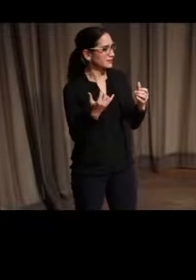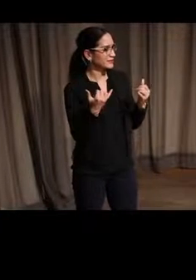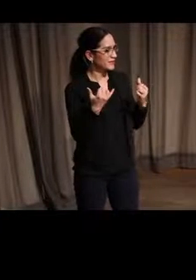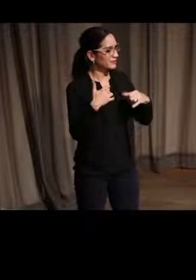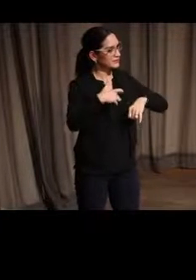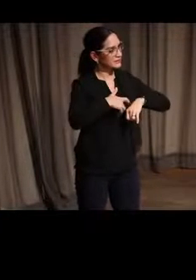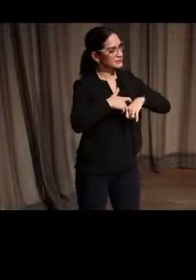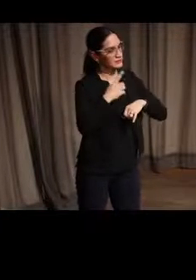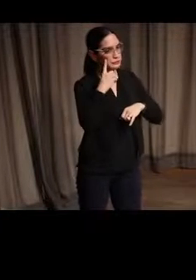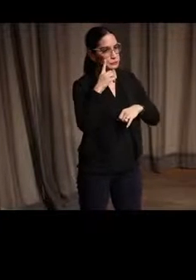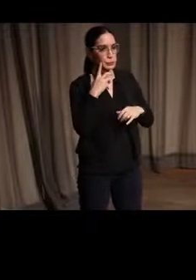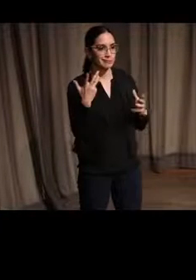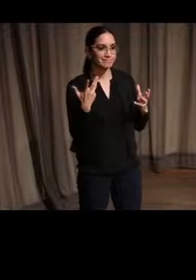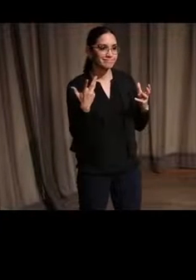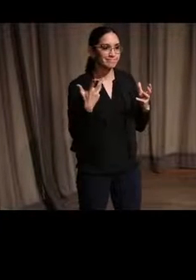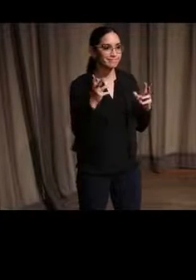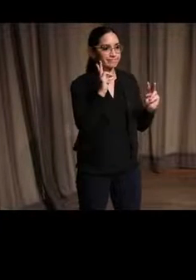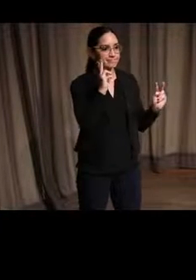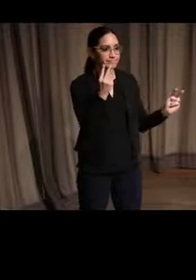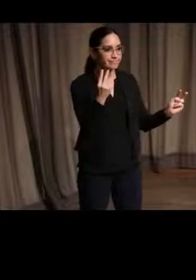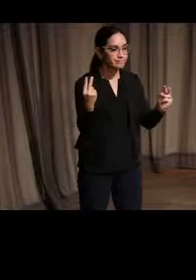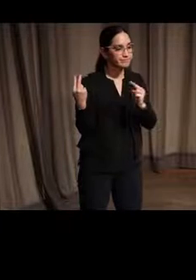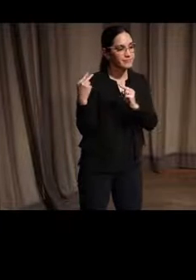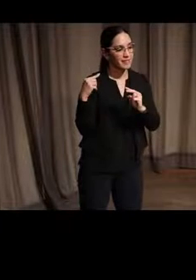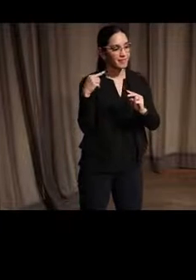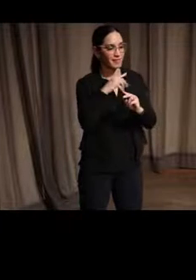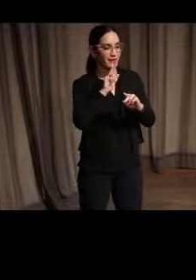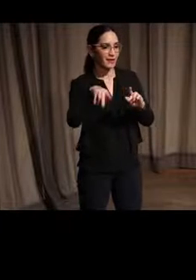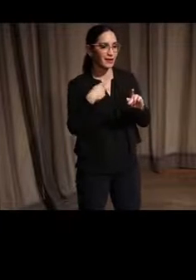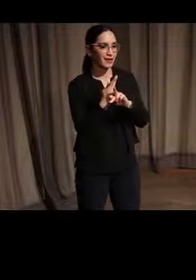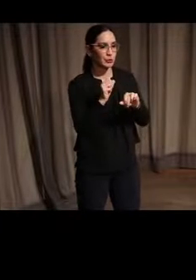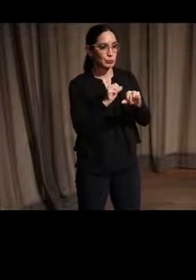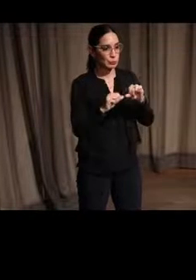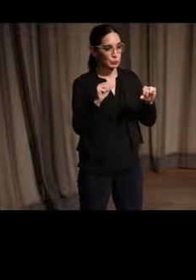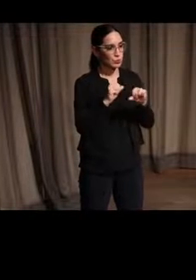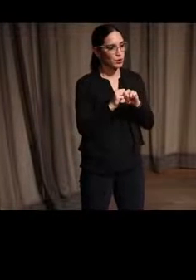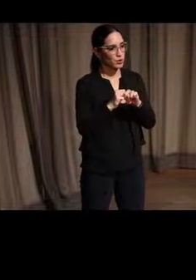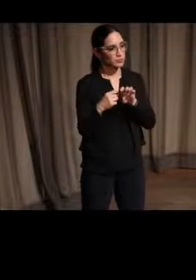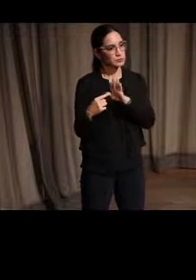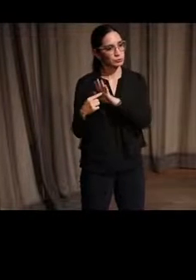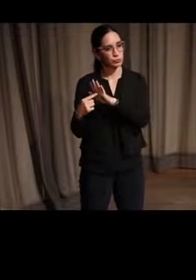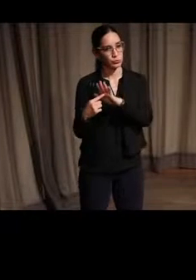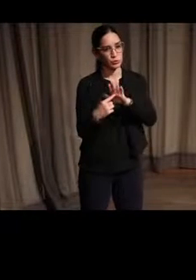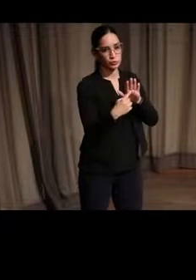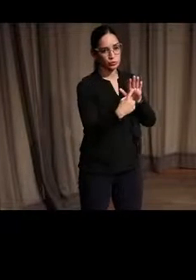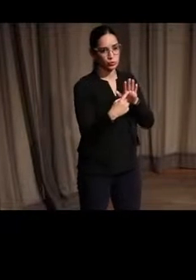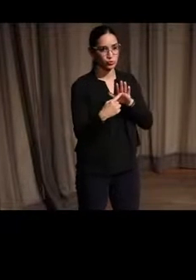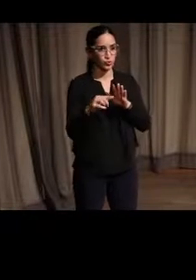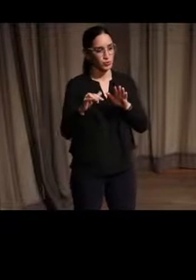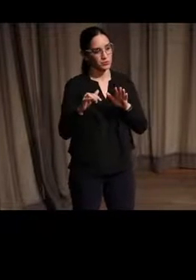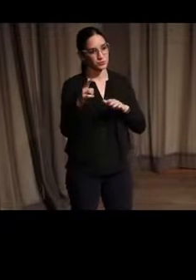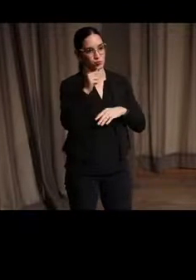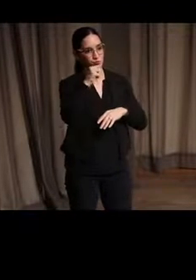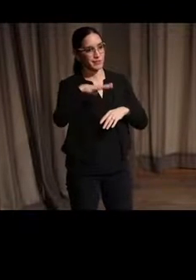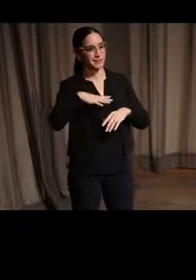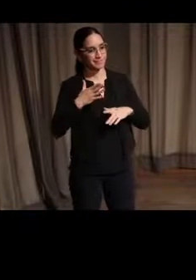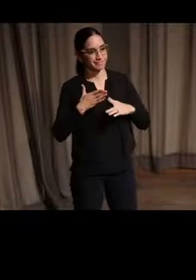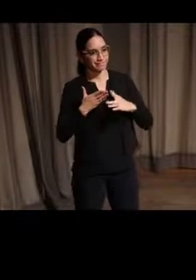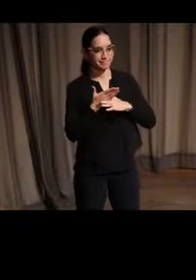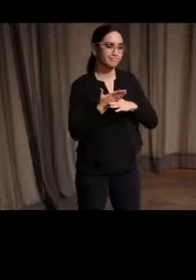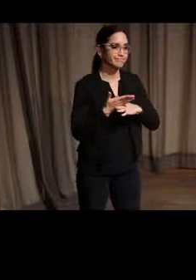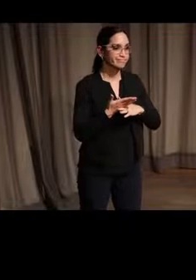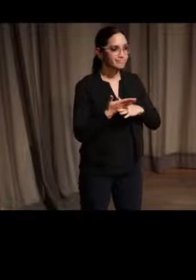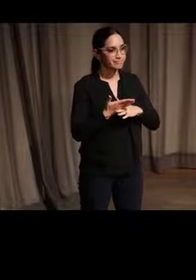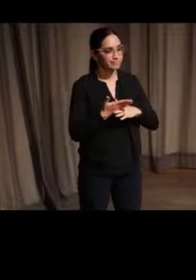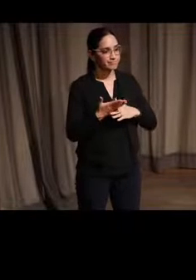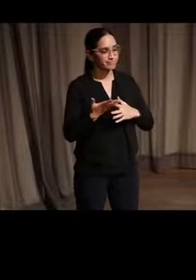moment to reflect on this work that in a way also references we break through, right?